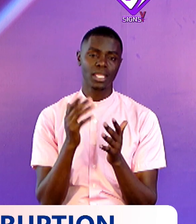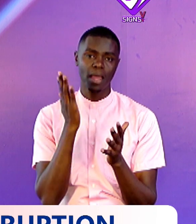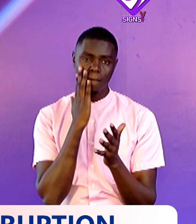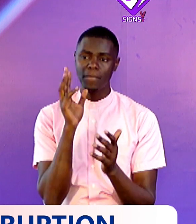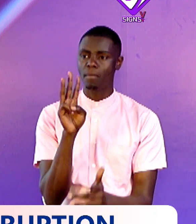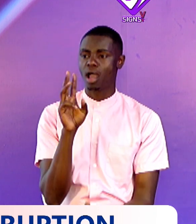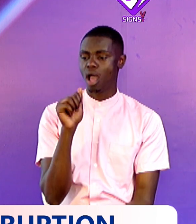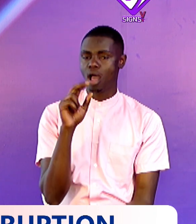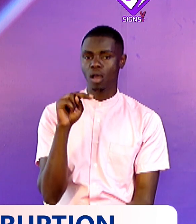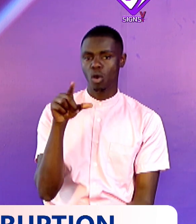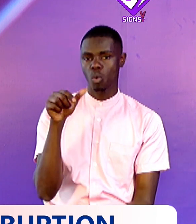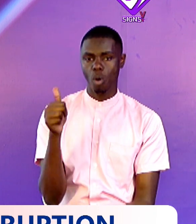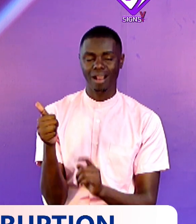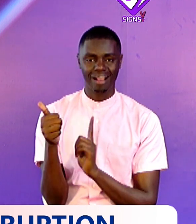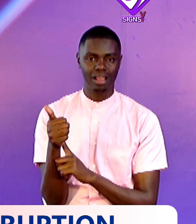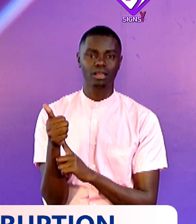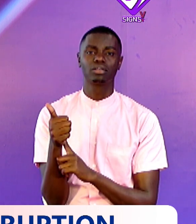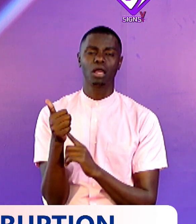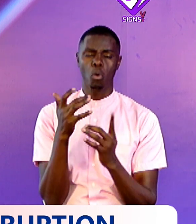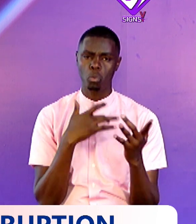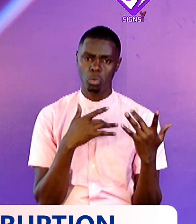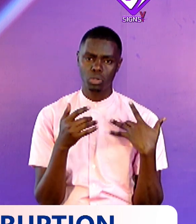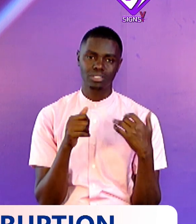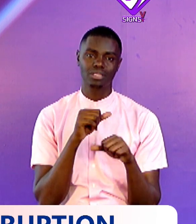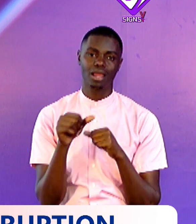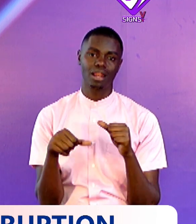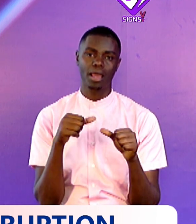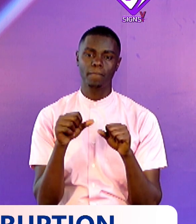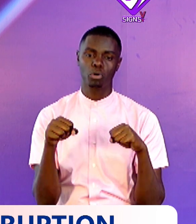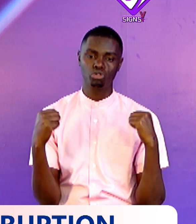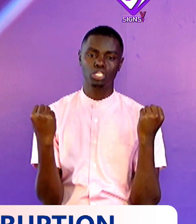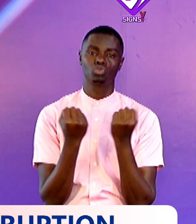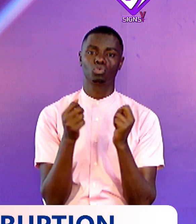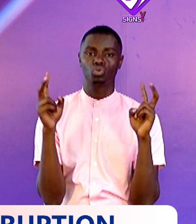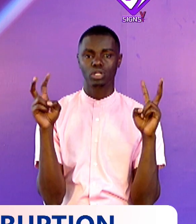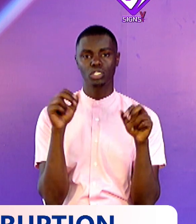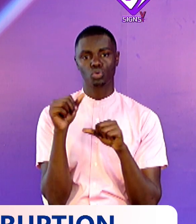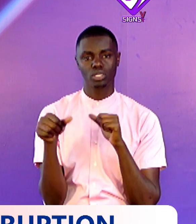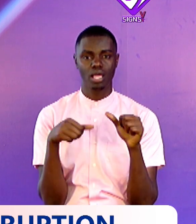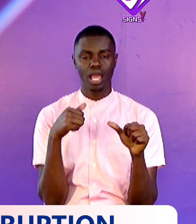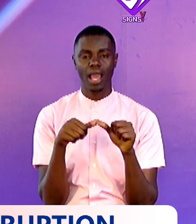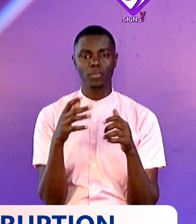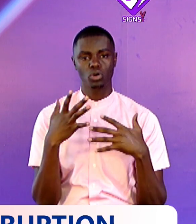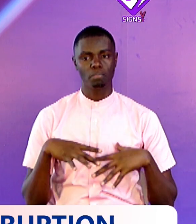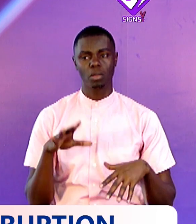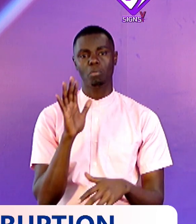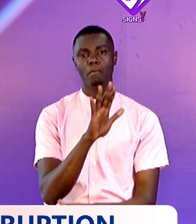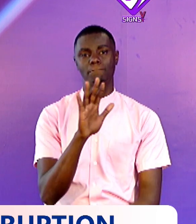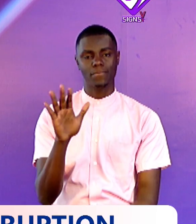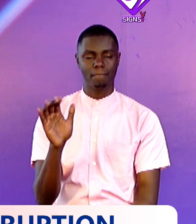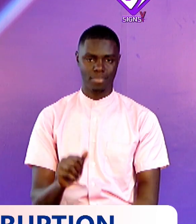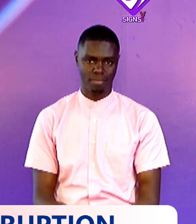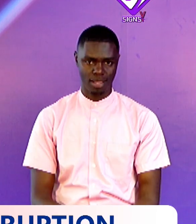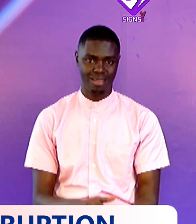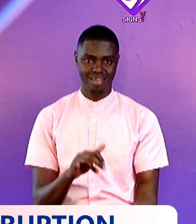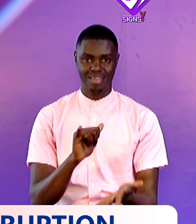Wanga is so concerned about the social issues about his people, her people. Right. And